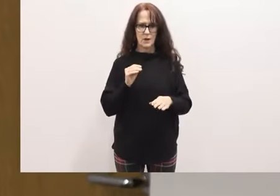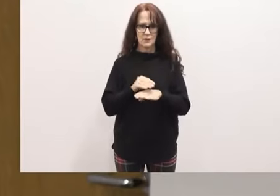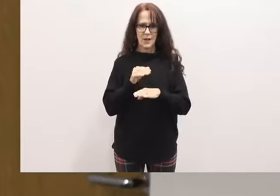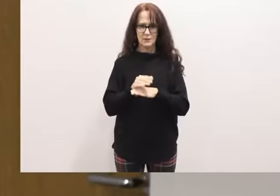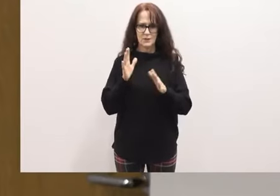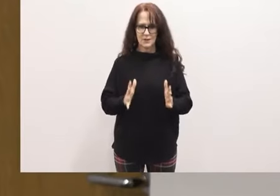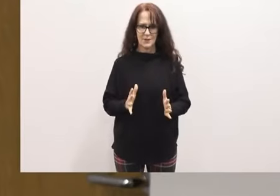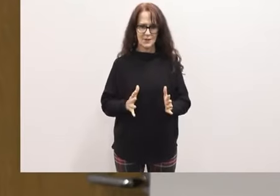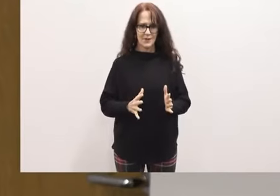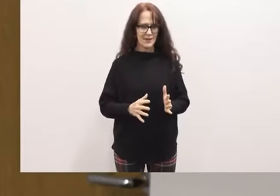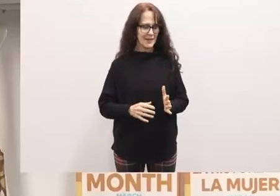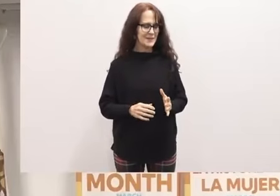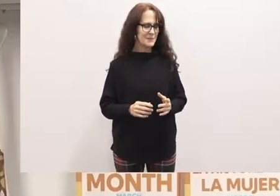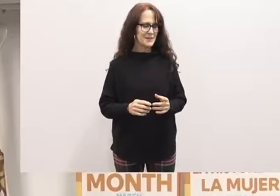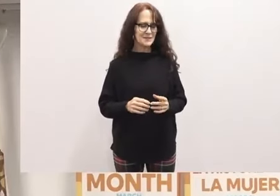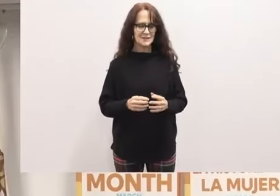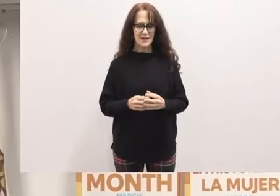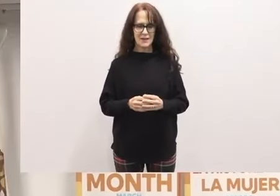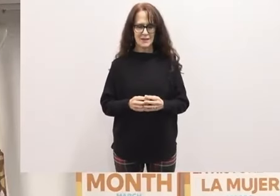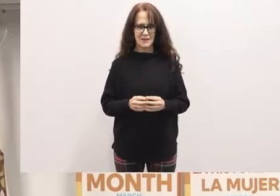Okay.